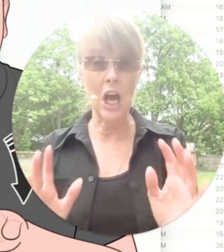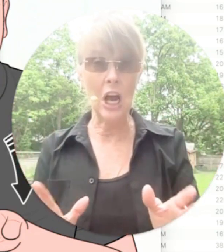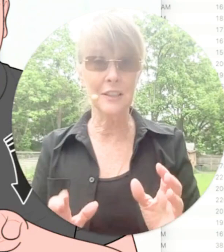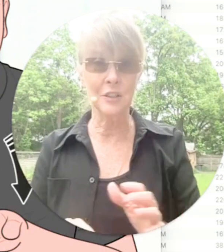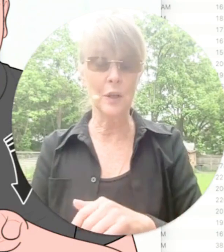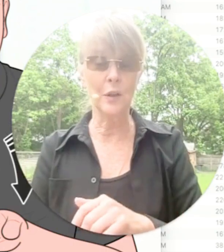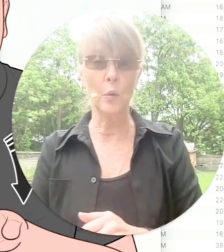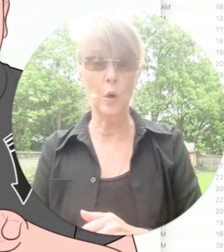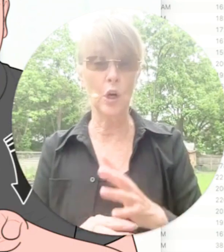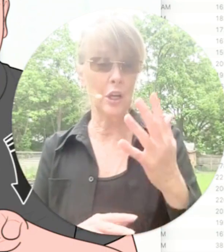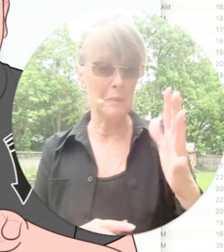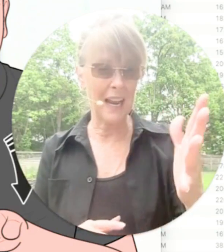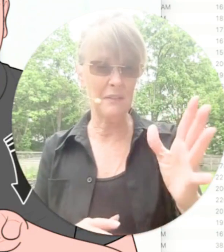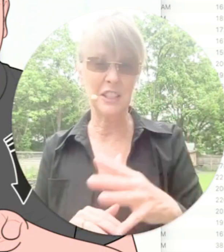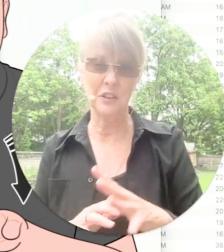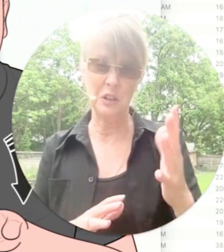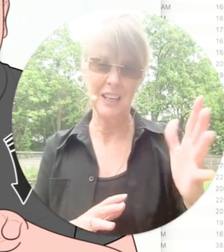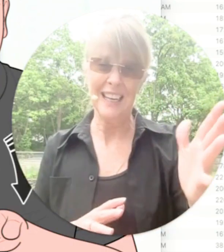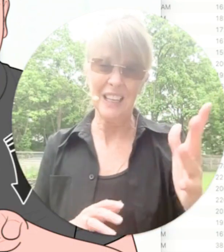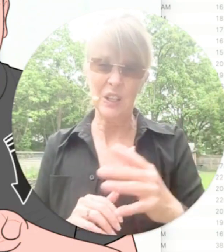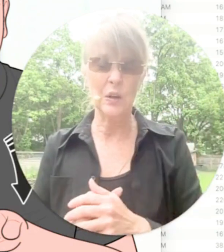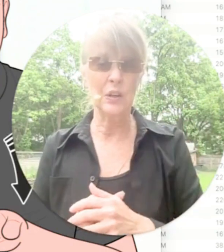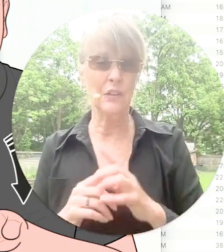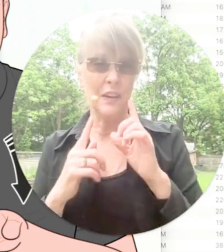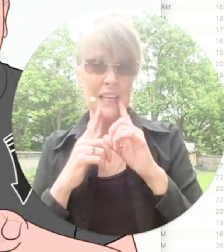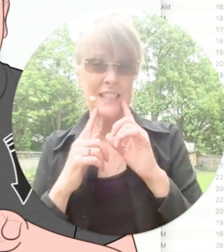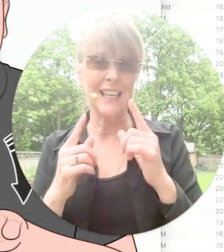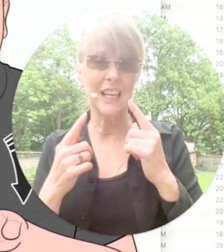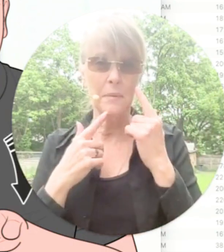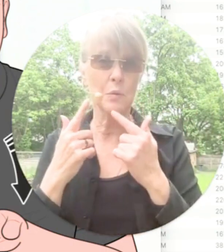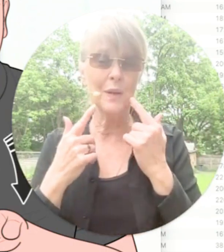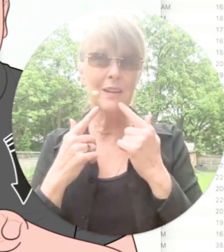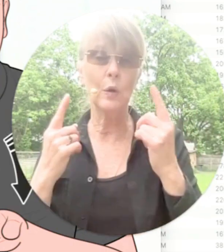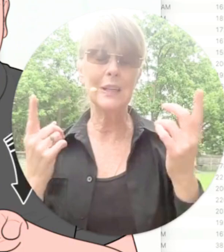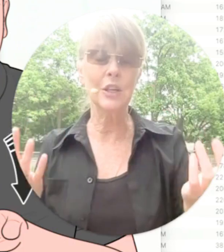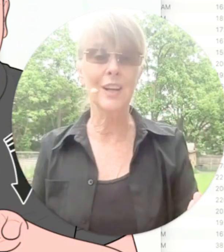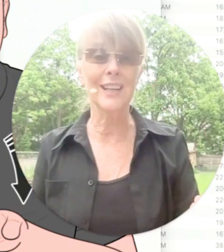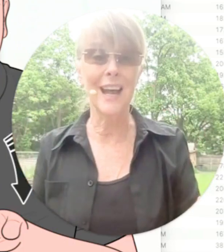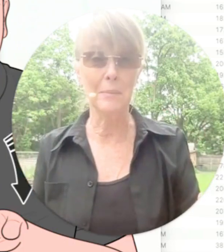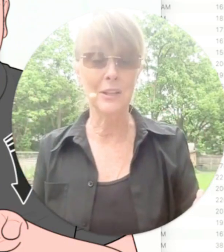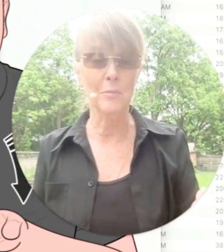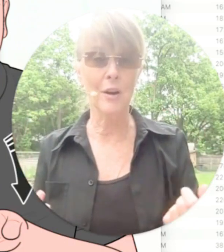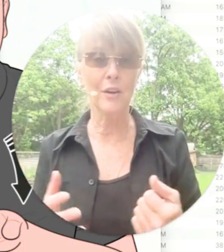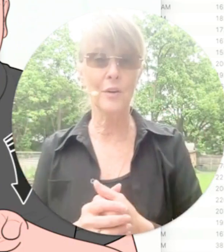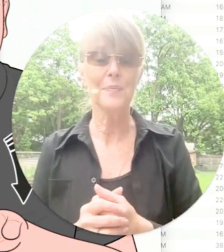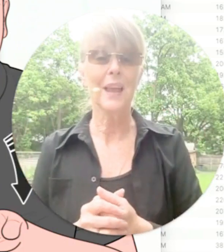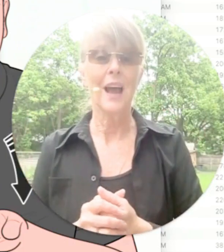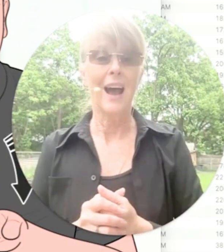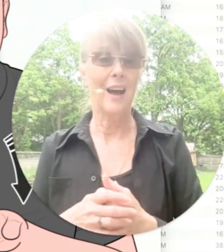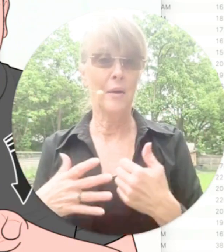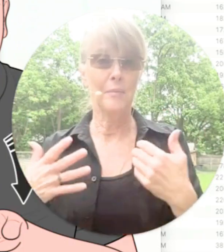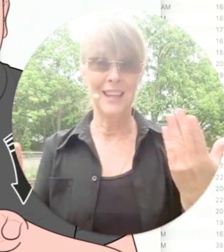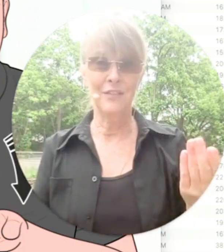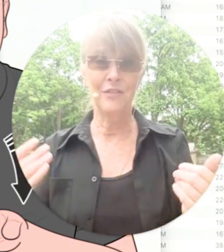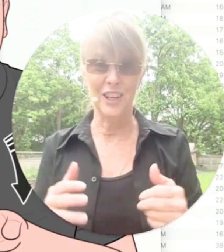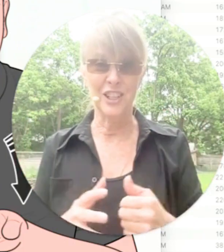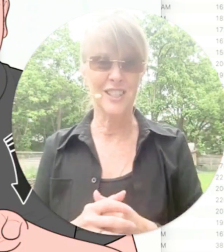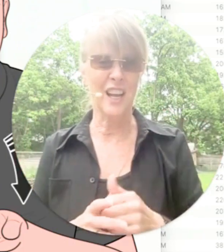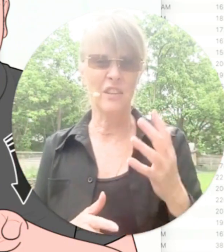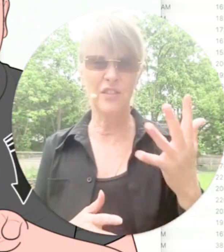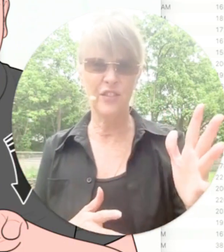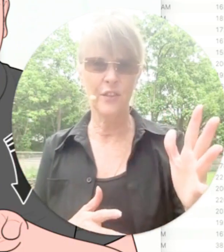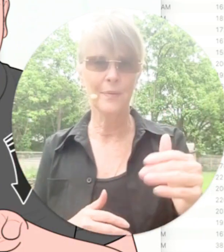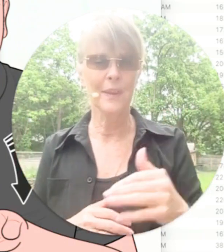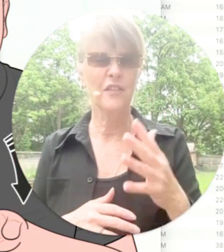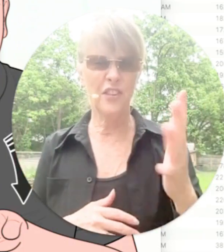and not doing their work, you might have a different look on your face, and it comes with what's called a non-manual marker, the fish